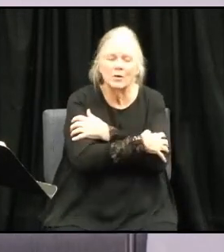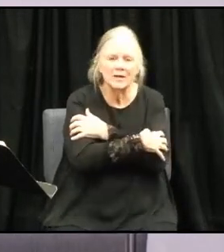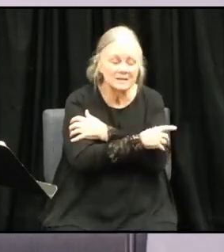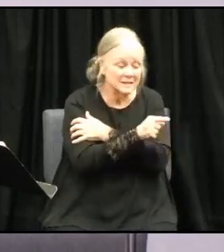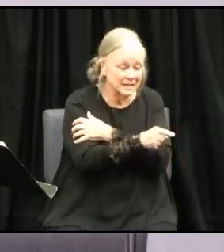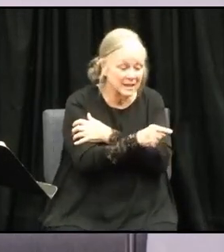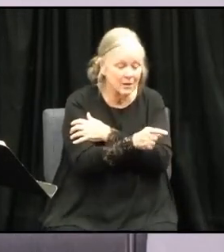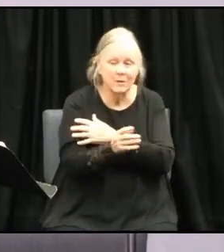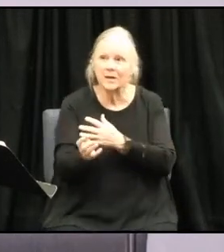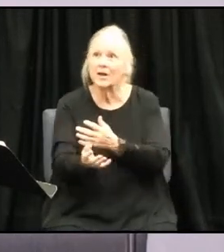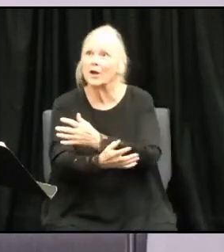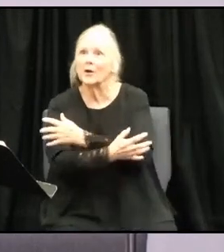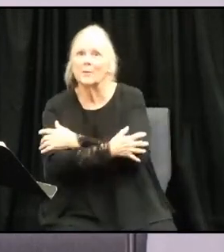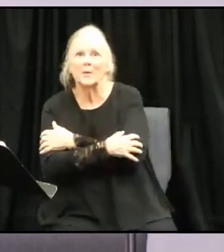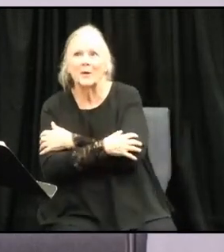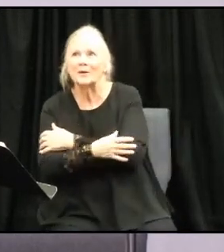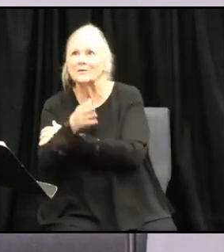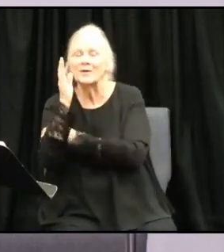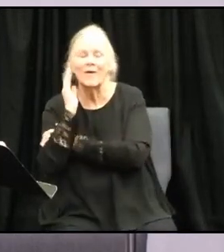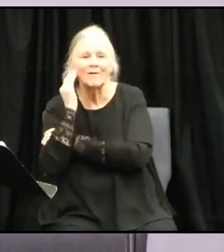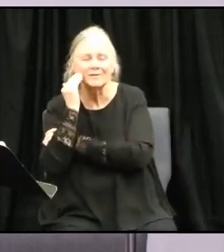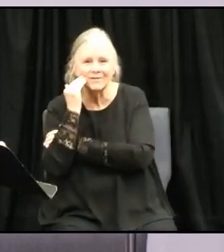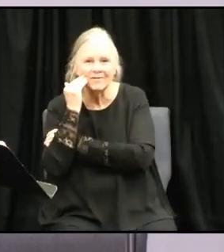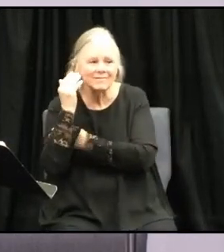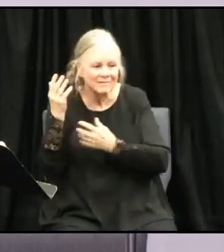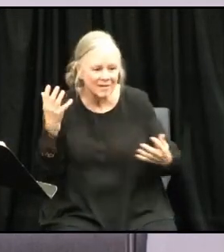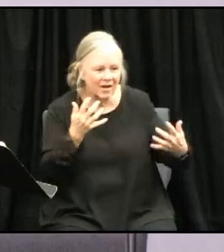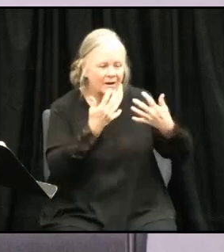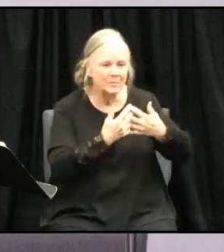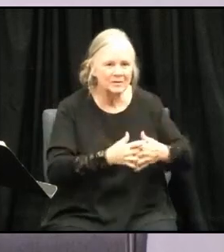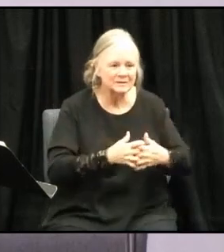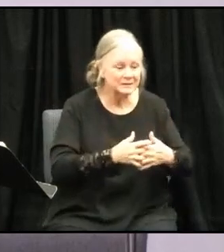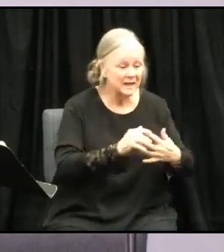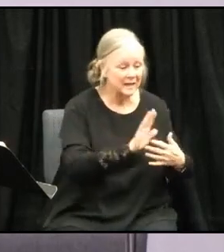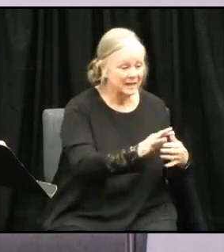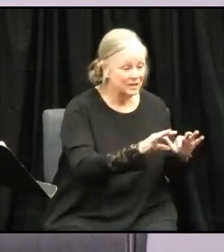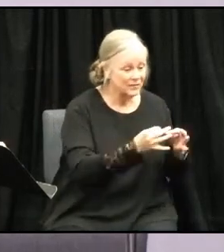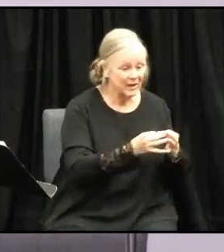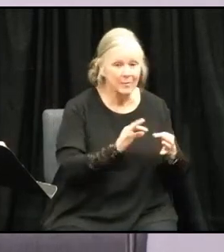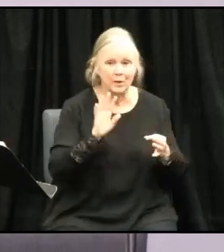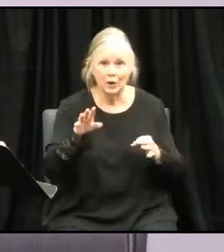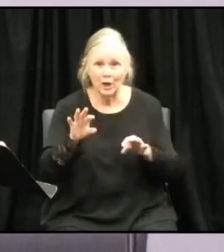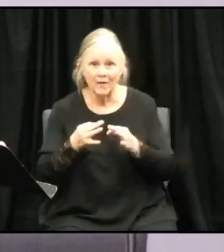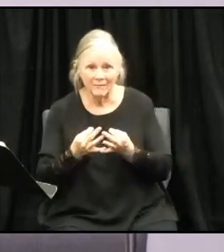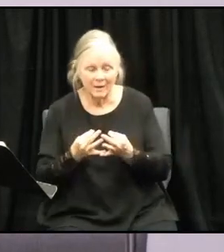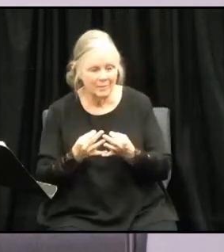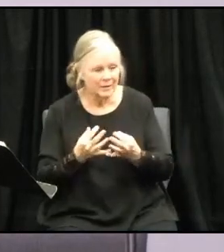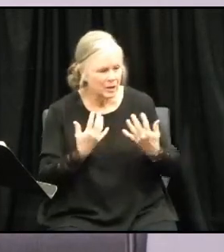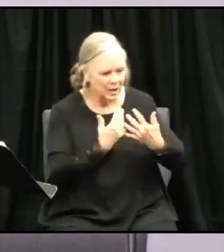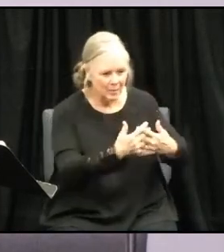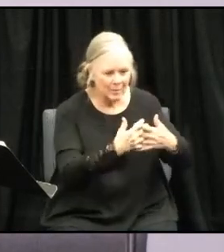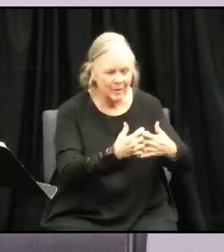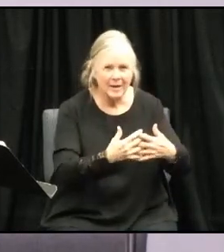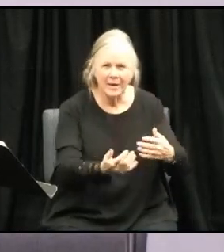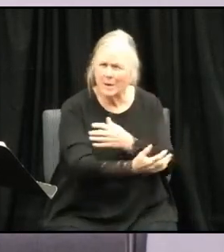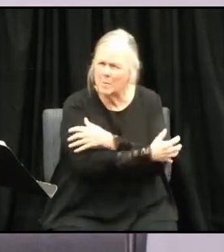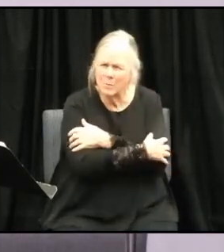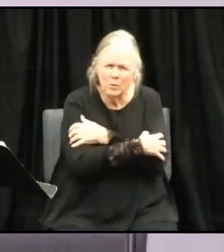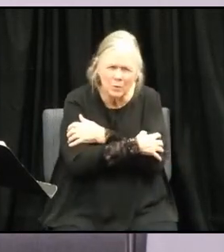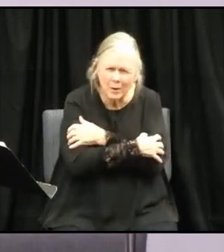family, the new family, and go with God together in all the great purpose and future and blessing he has for you all.